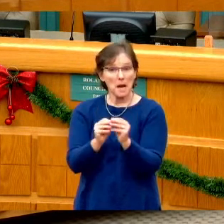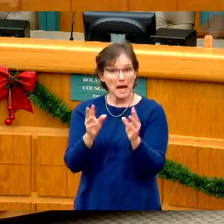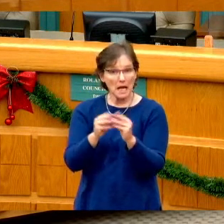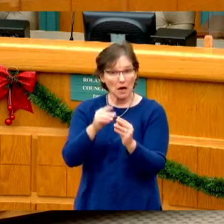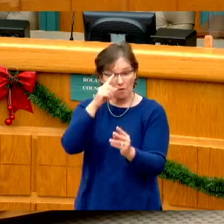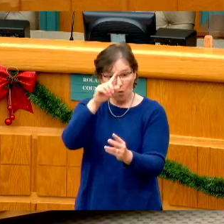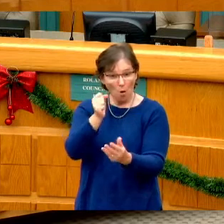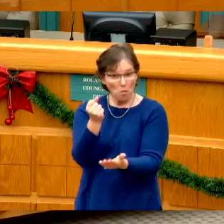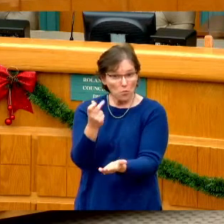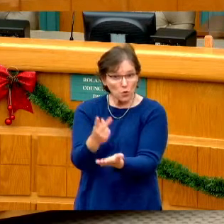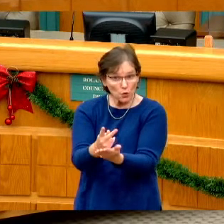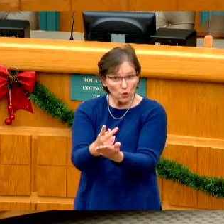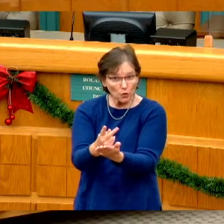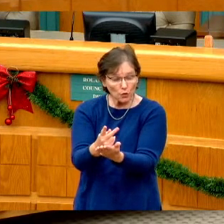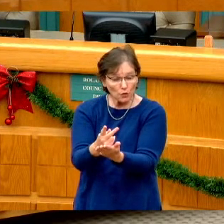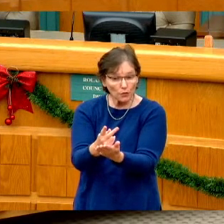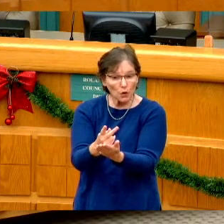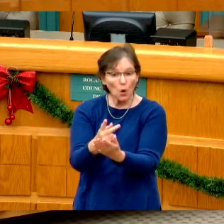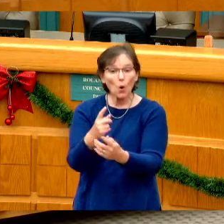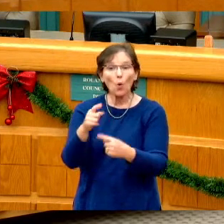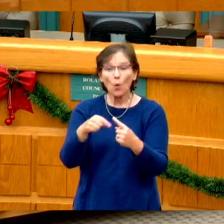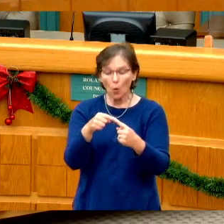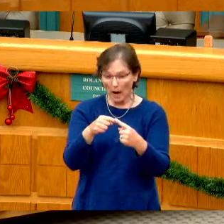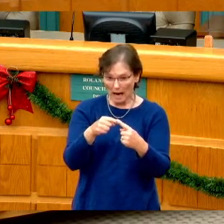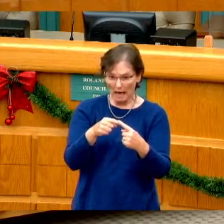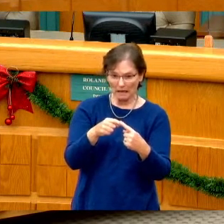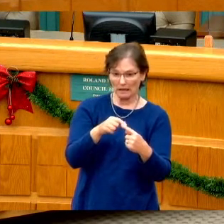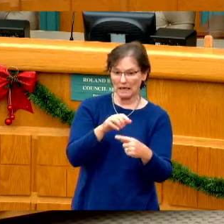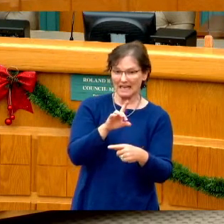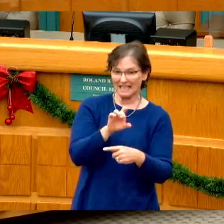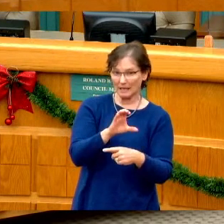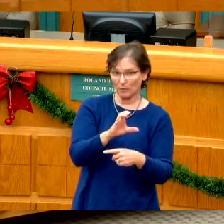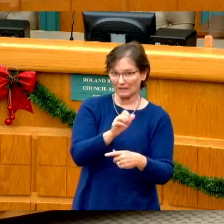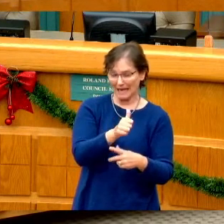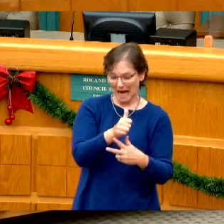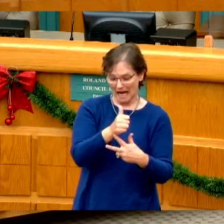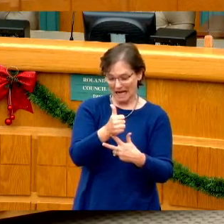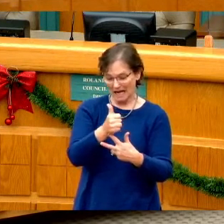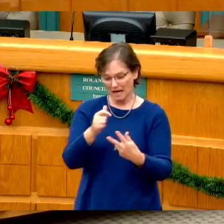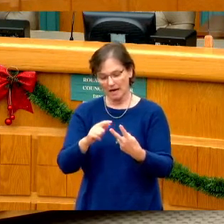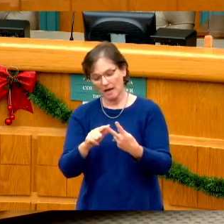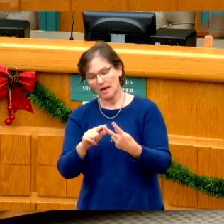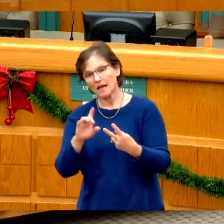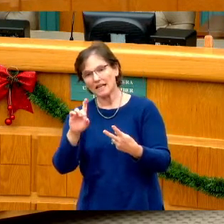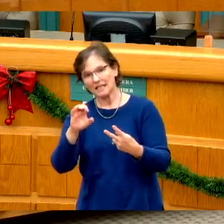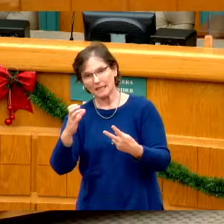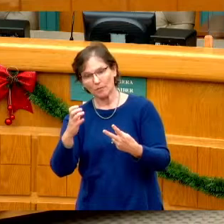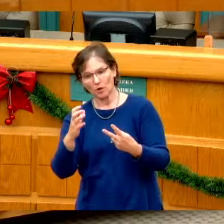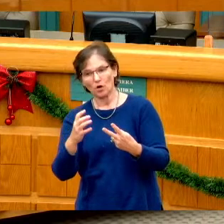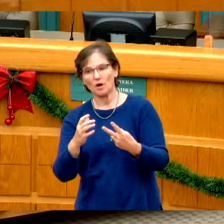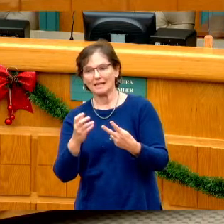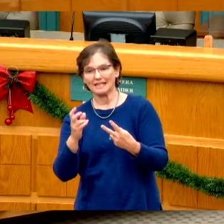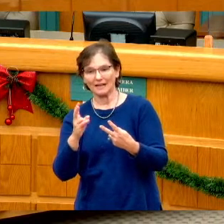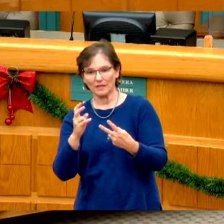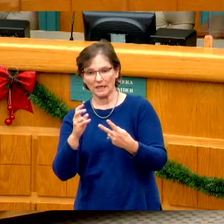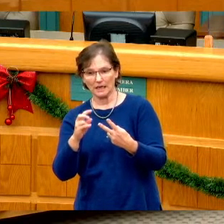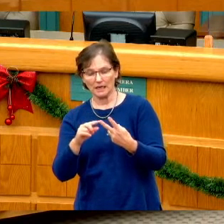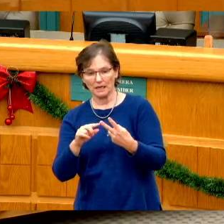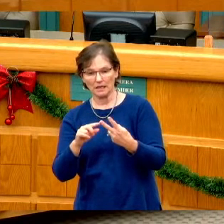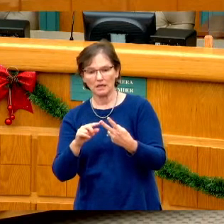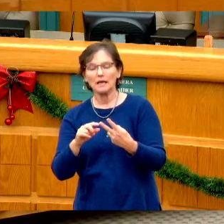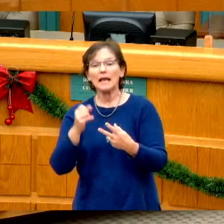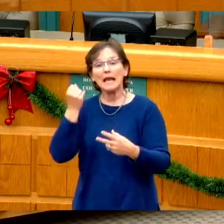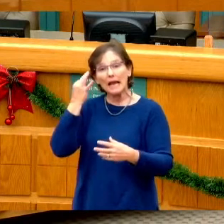for COVID-19 vaccines to be rolled out across Texas is the week of December 14th. which is next week.